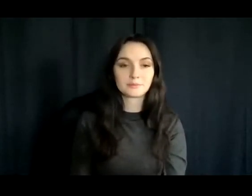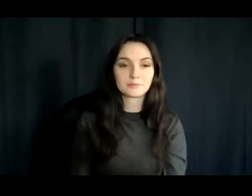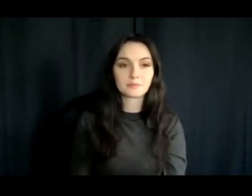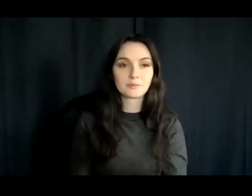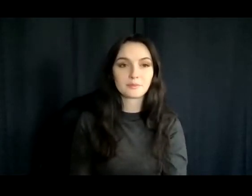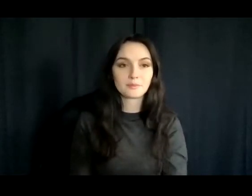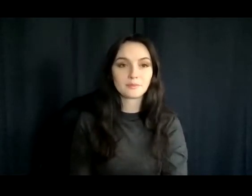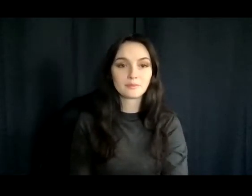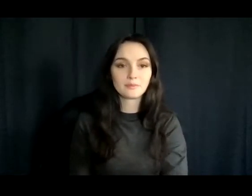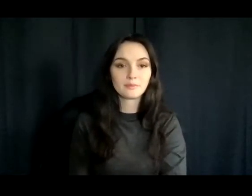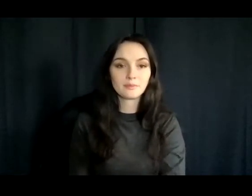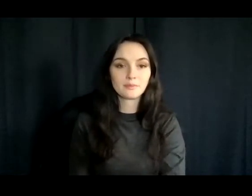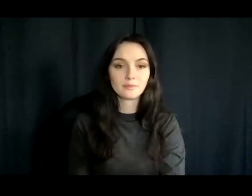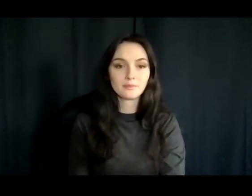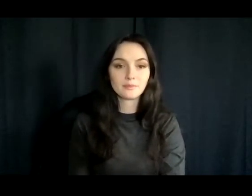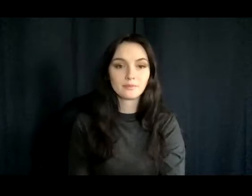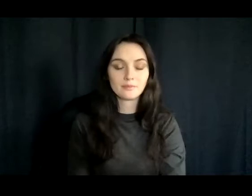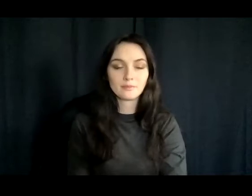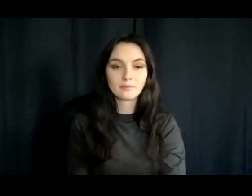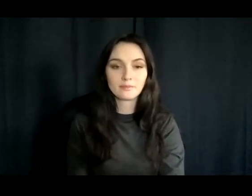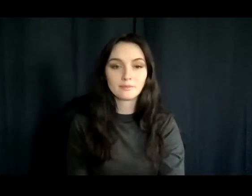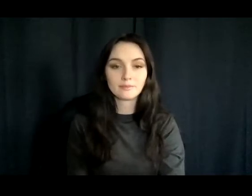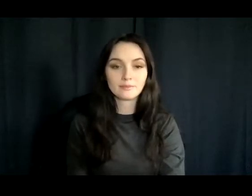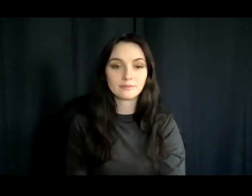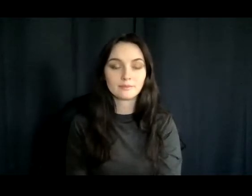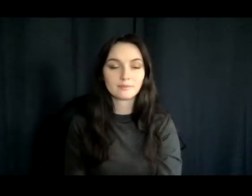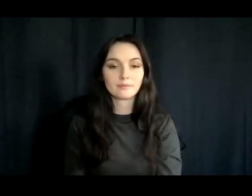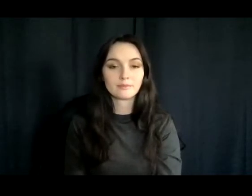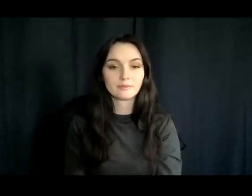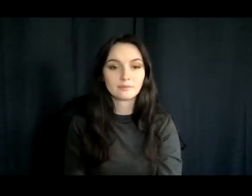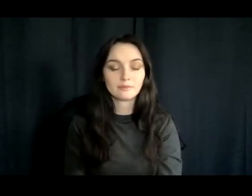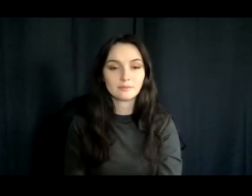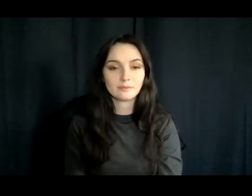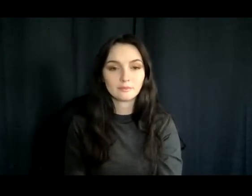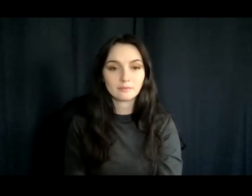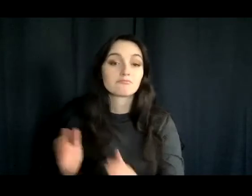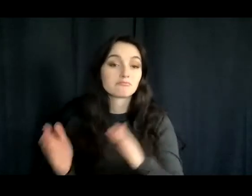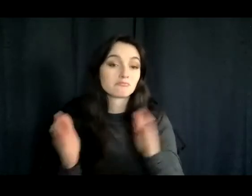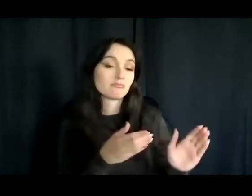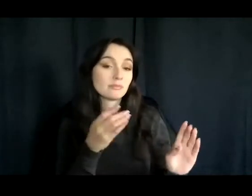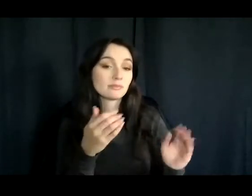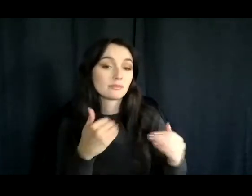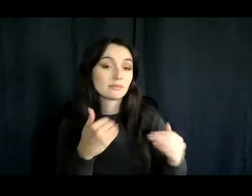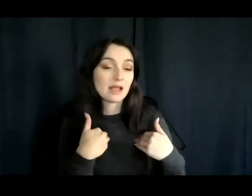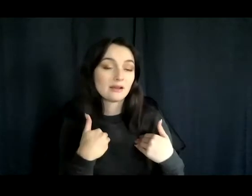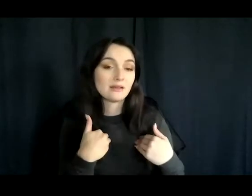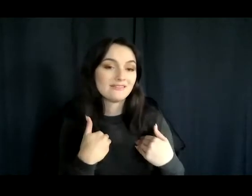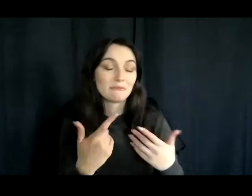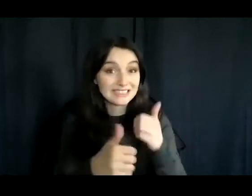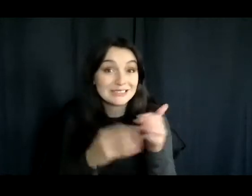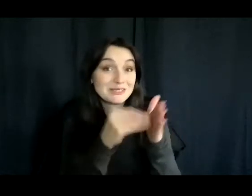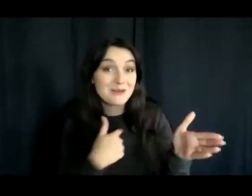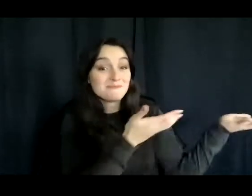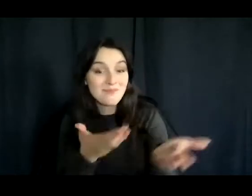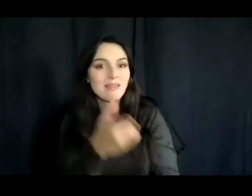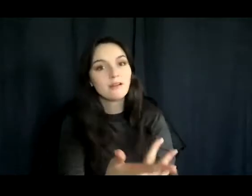came from. And then over here, this piece is probably every student that I've ever brought